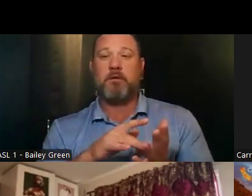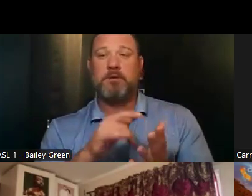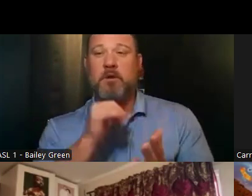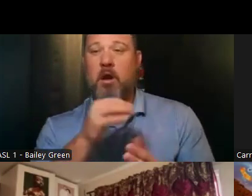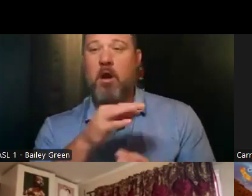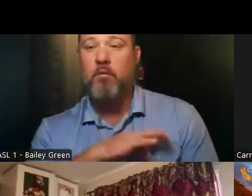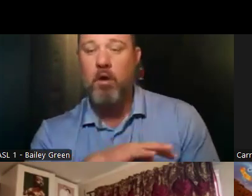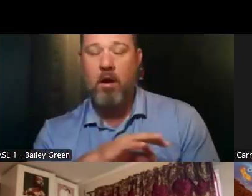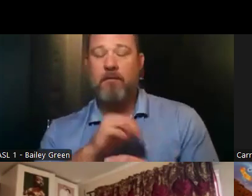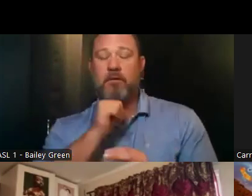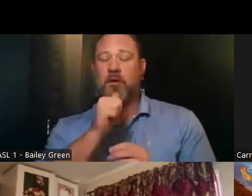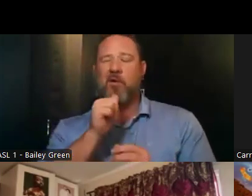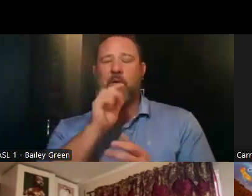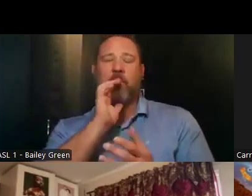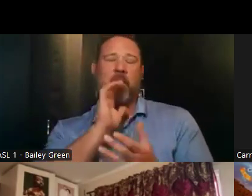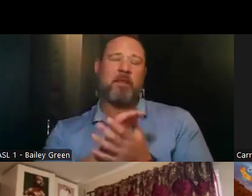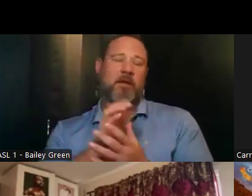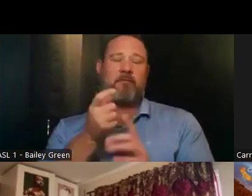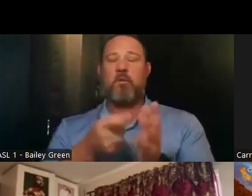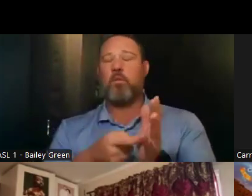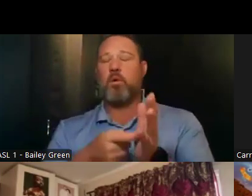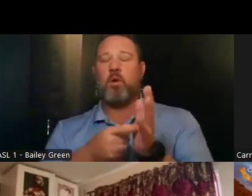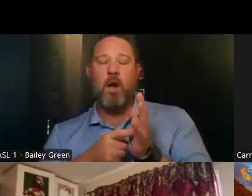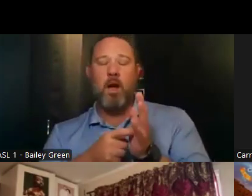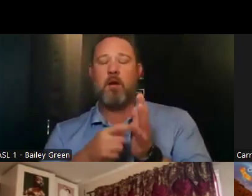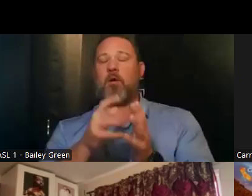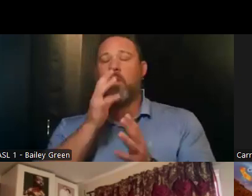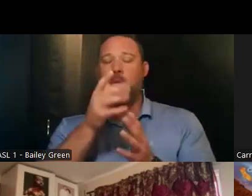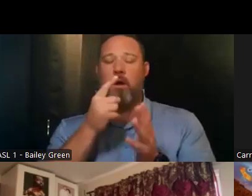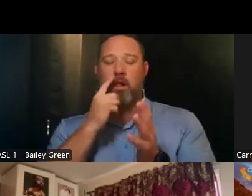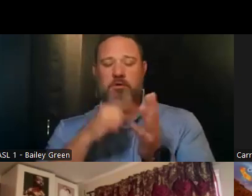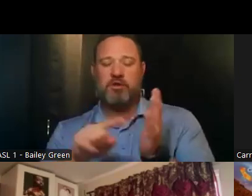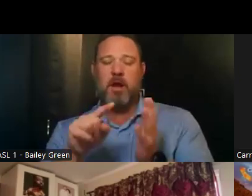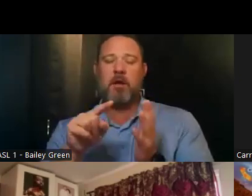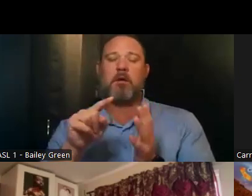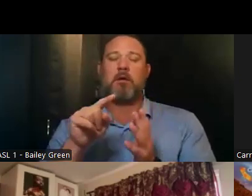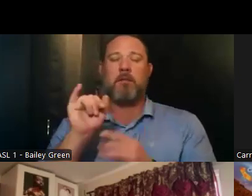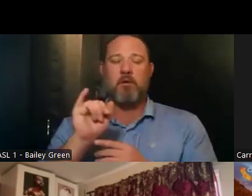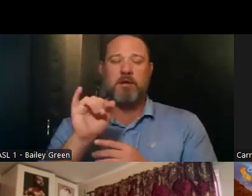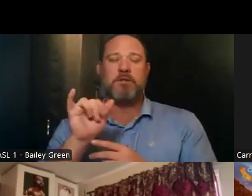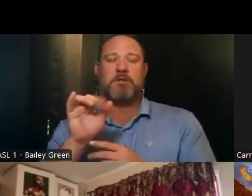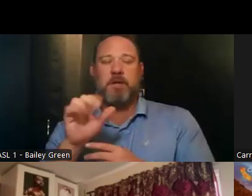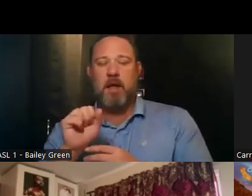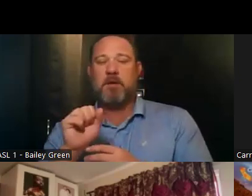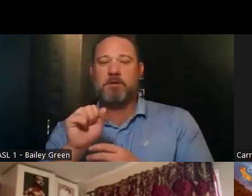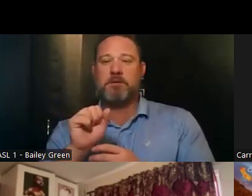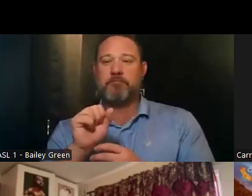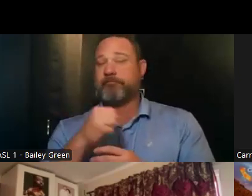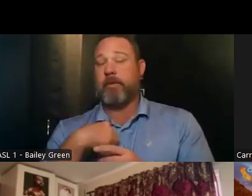nonprofits, don't believe that they're required, nor will they check immigration status. I can't swear